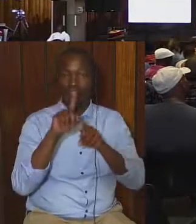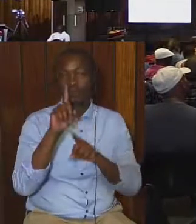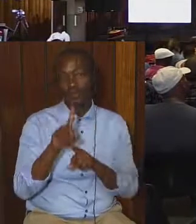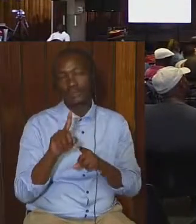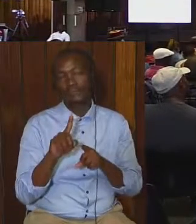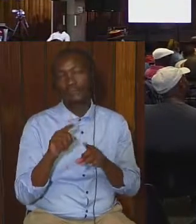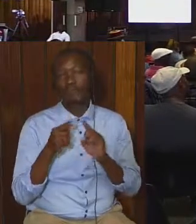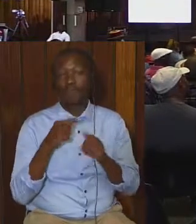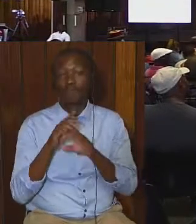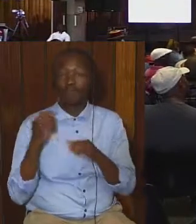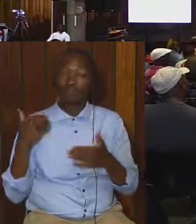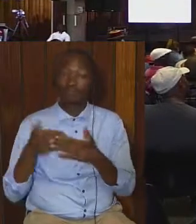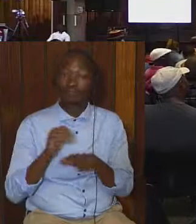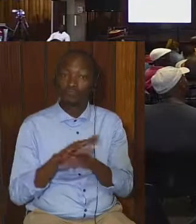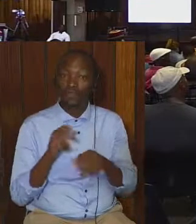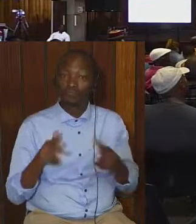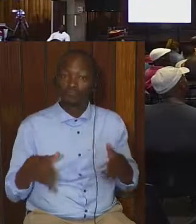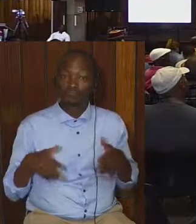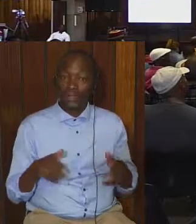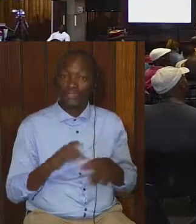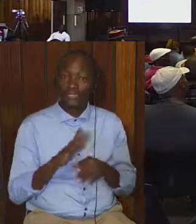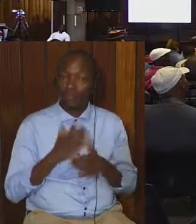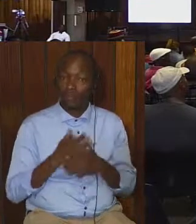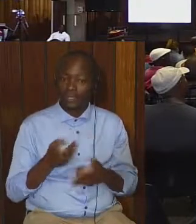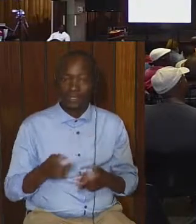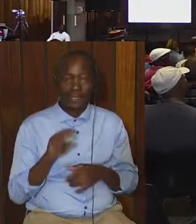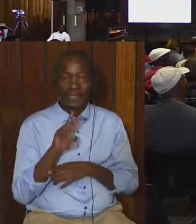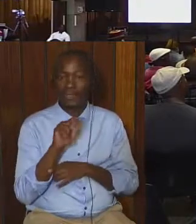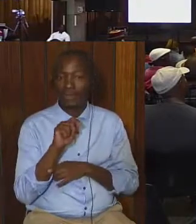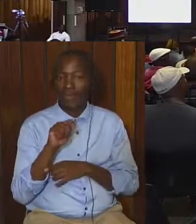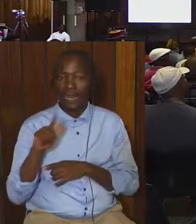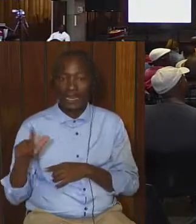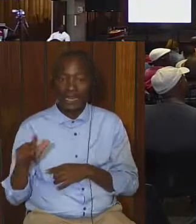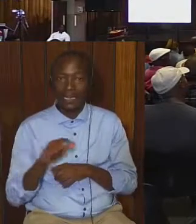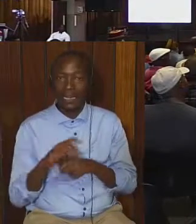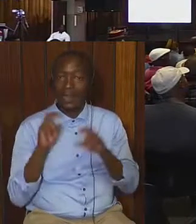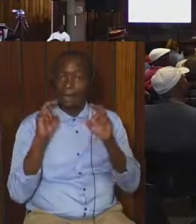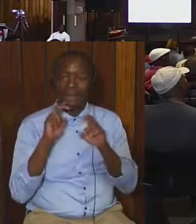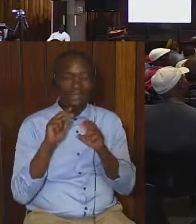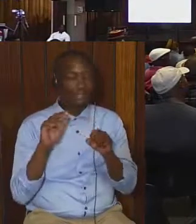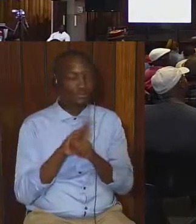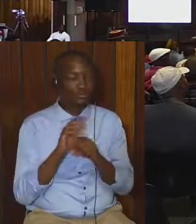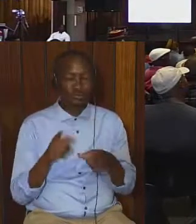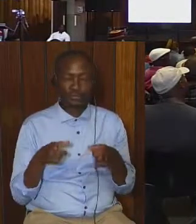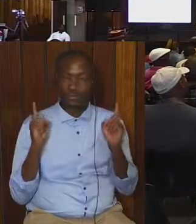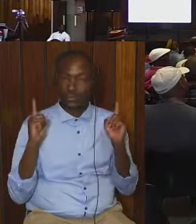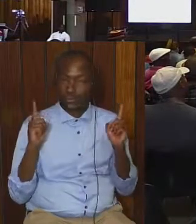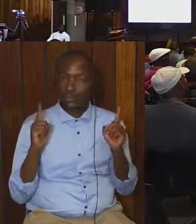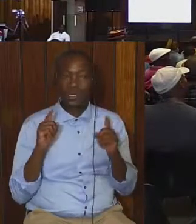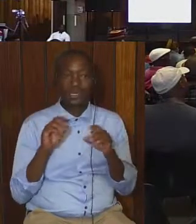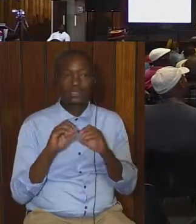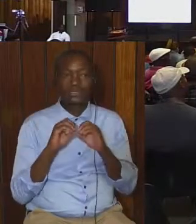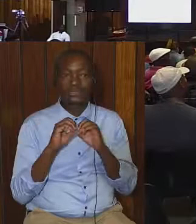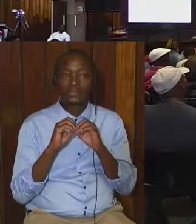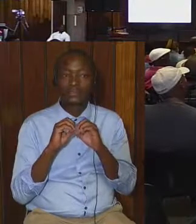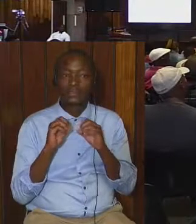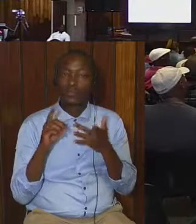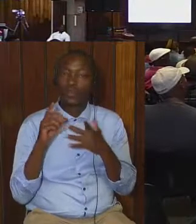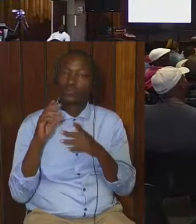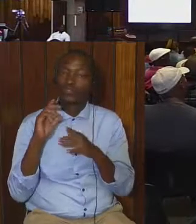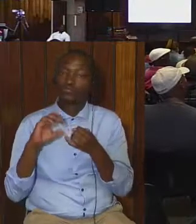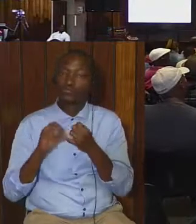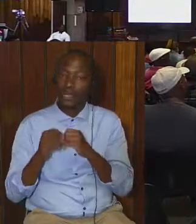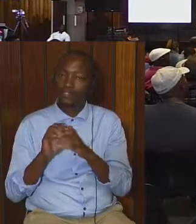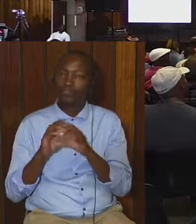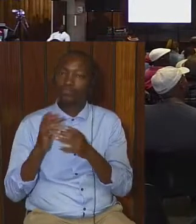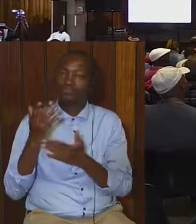Since trains are not operating in the Val, buses are extremely full. And there's nothing that can, when we speak to